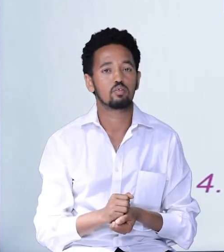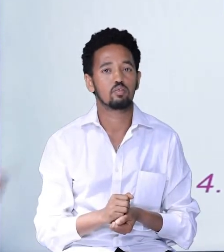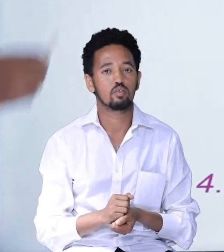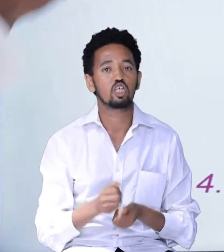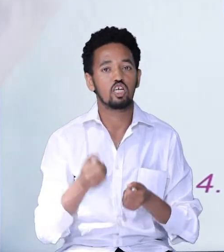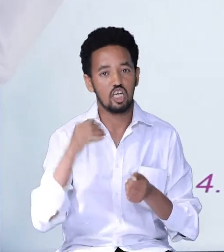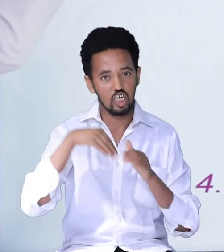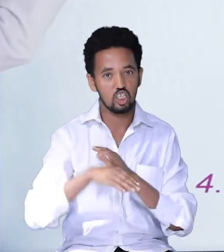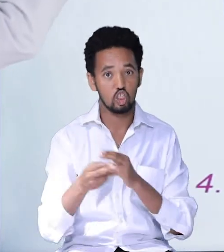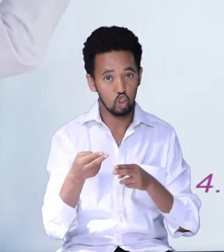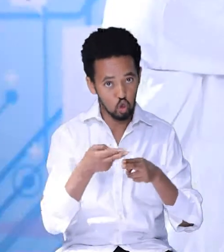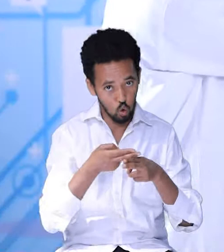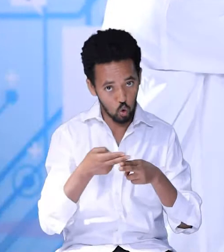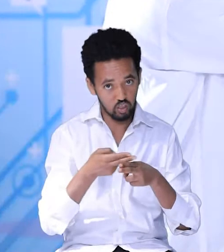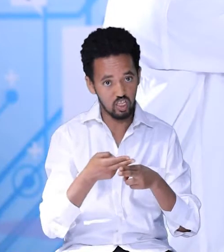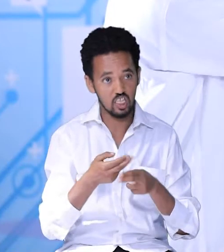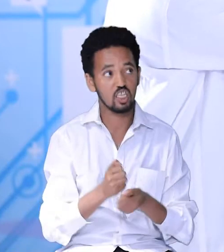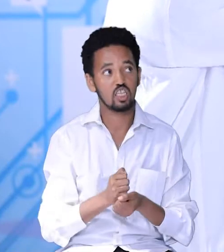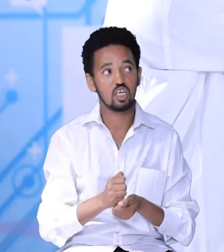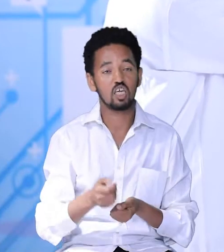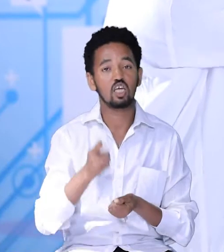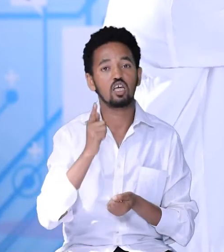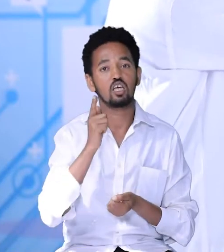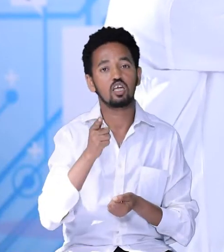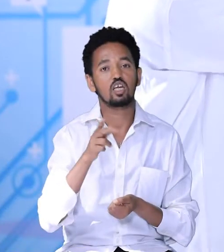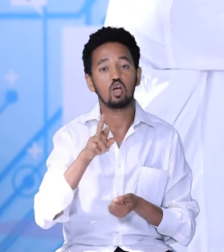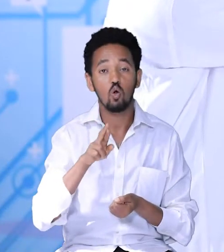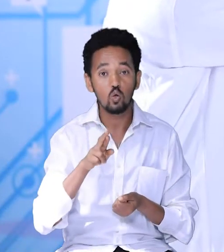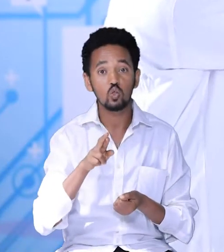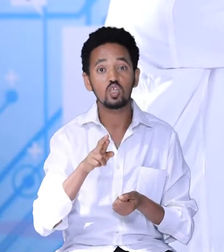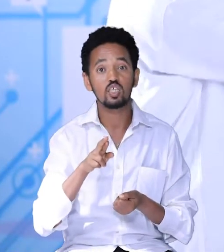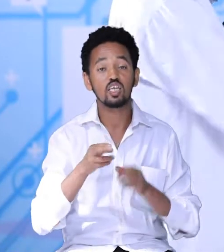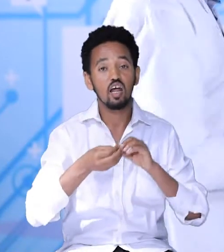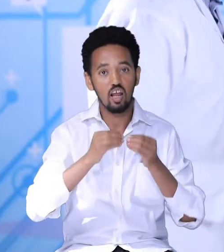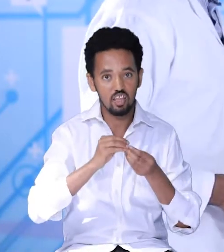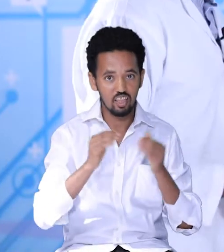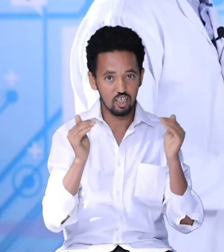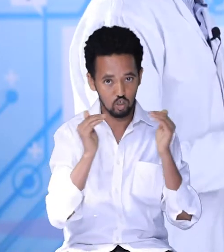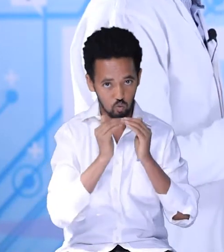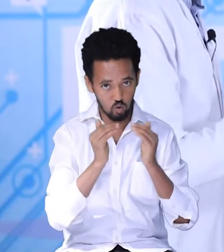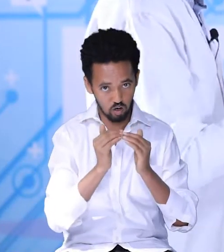In short, growth rate is equals to